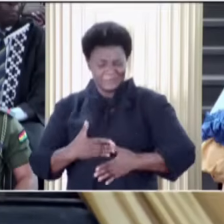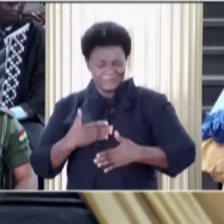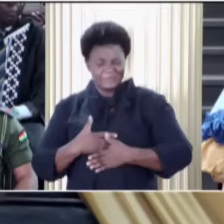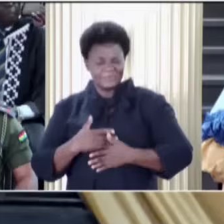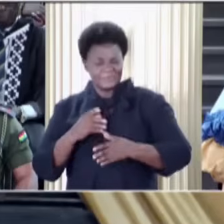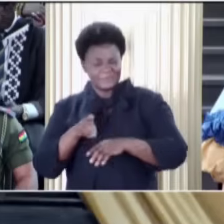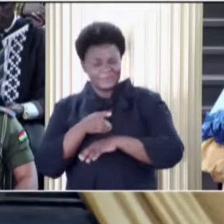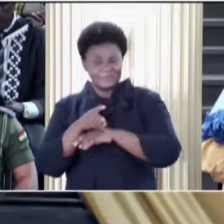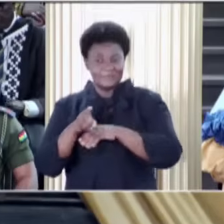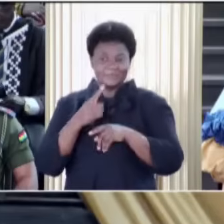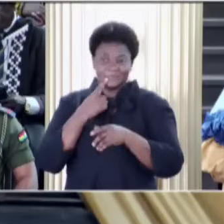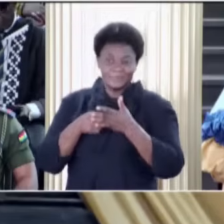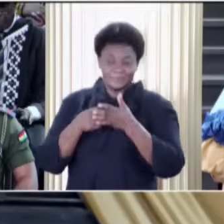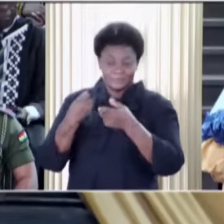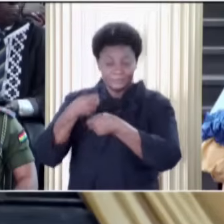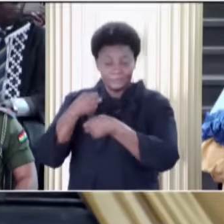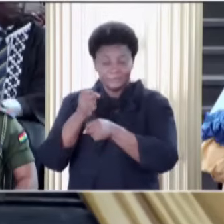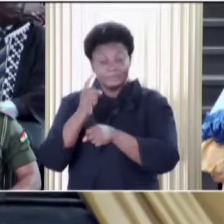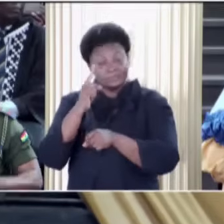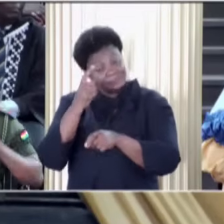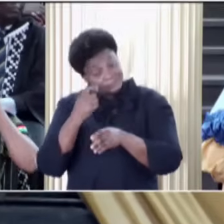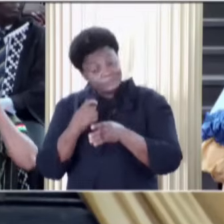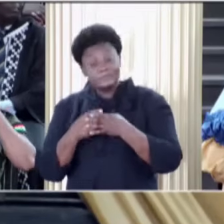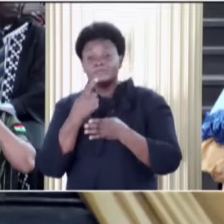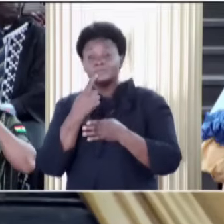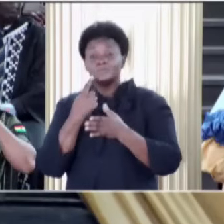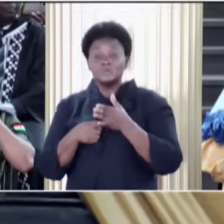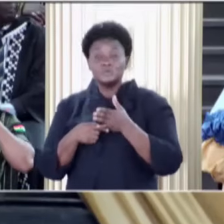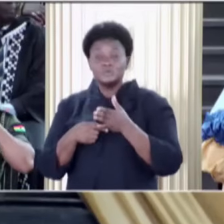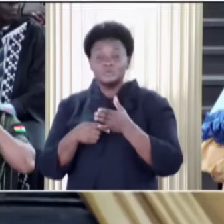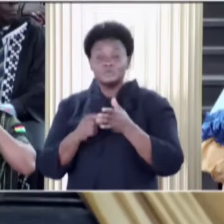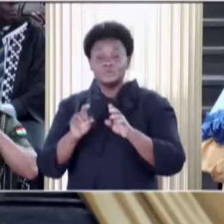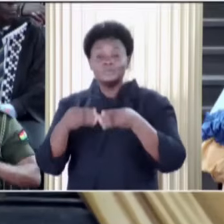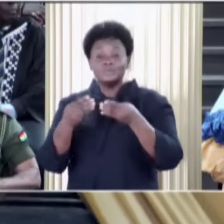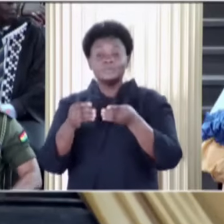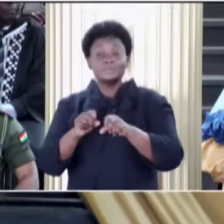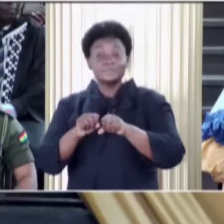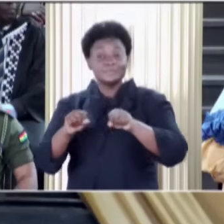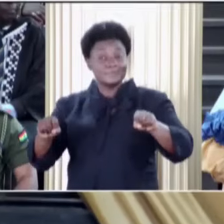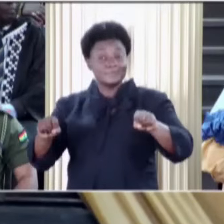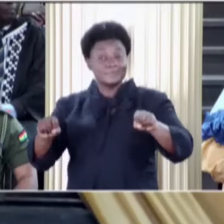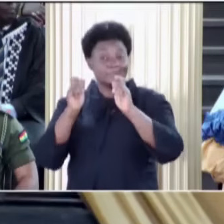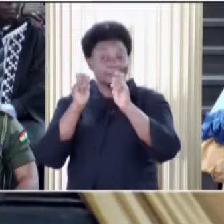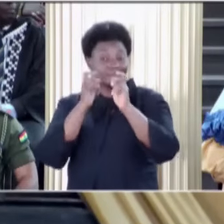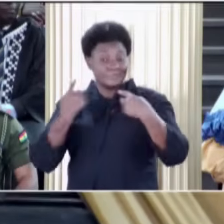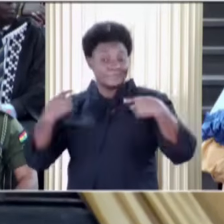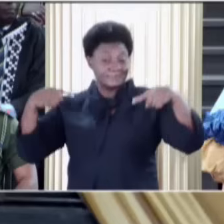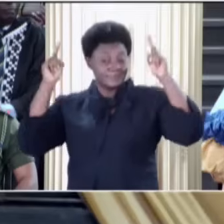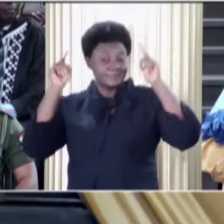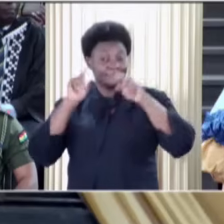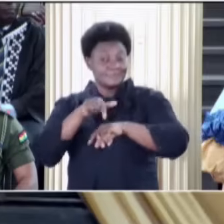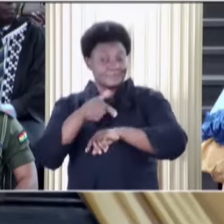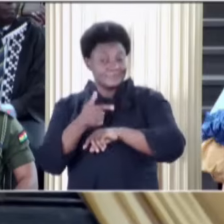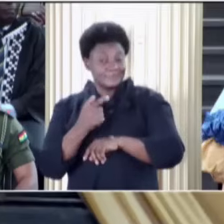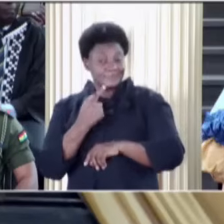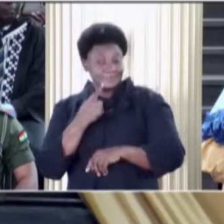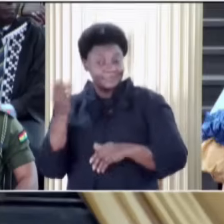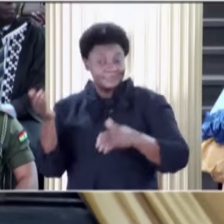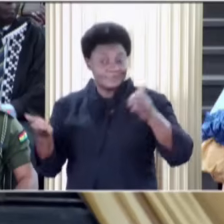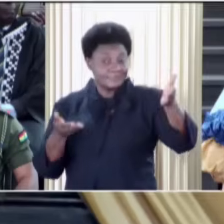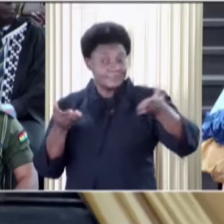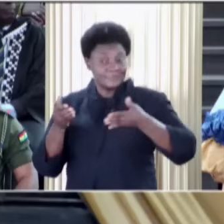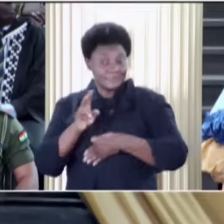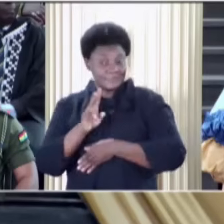duly constituted for the award of degrees to successful graduates. I invite the Vice